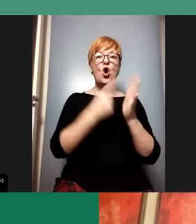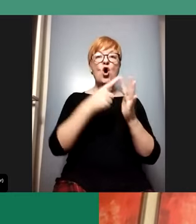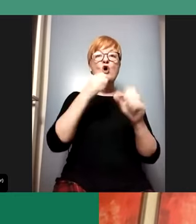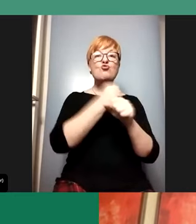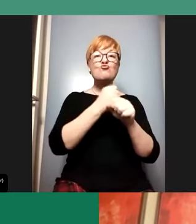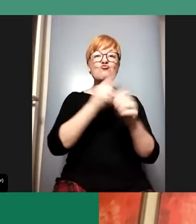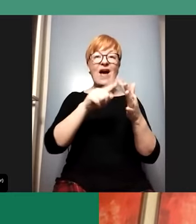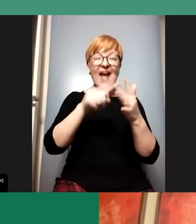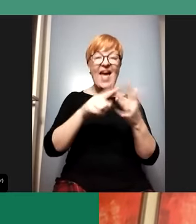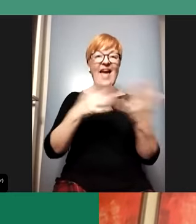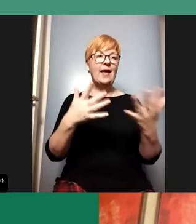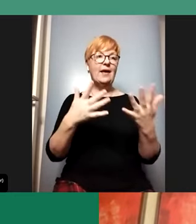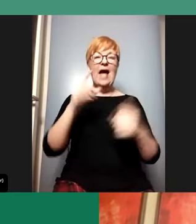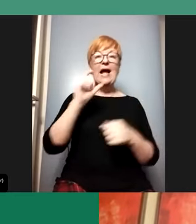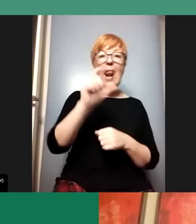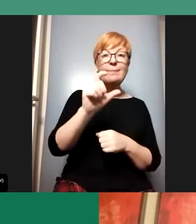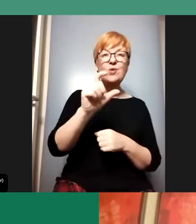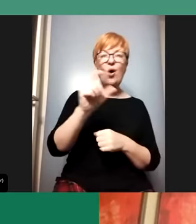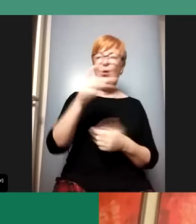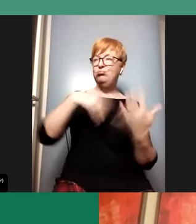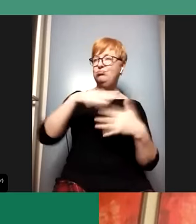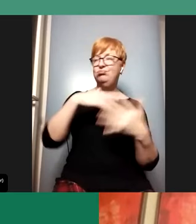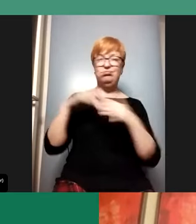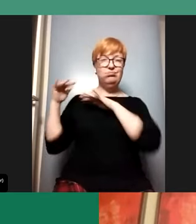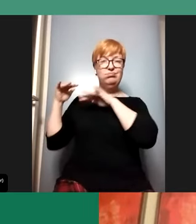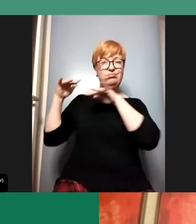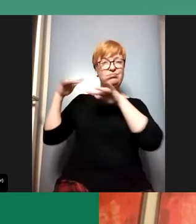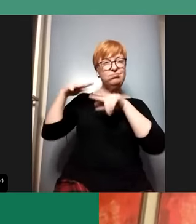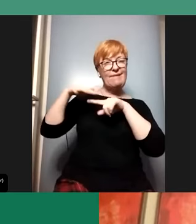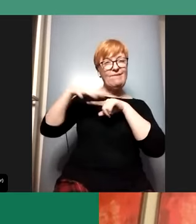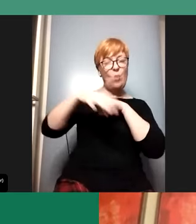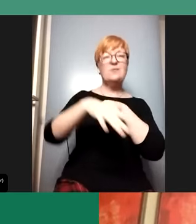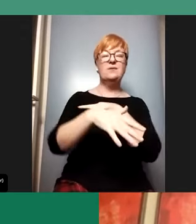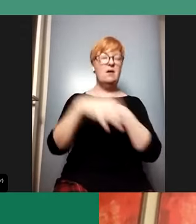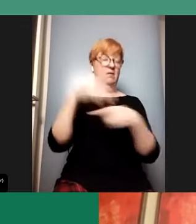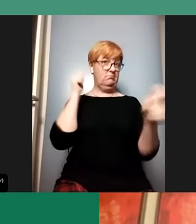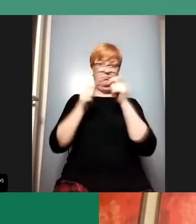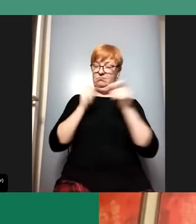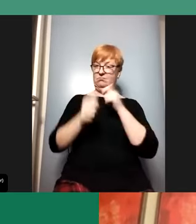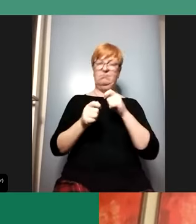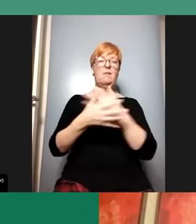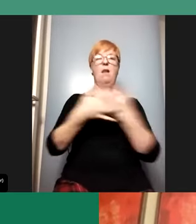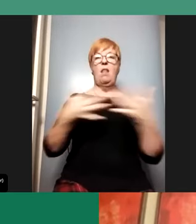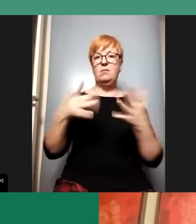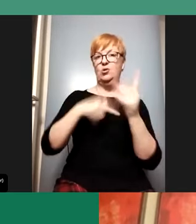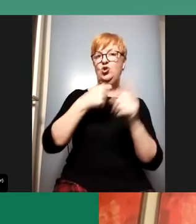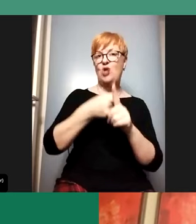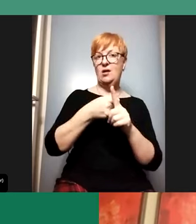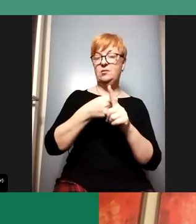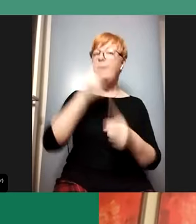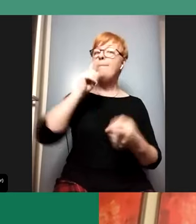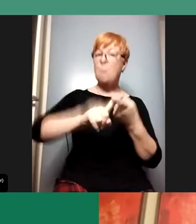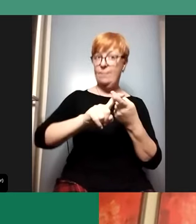know. It changed a lot of things. The people that came during that time changed the UK permanently, changed a lot of